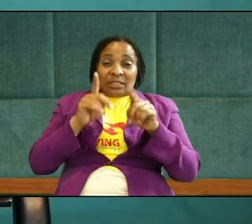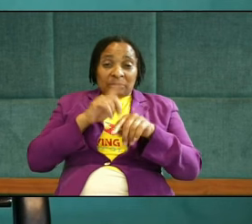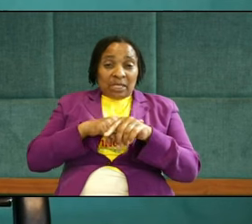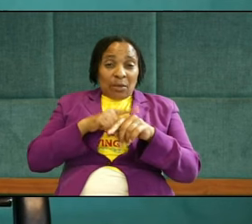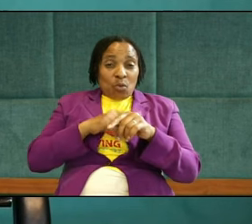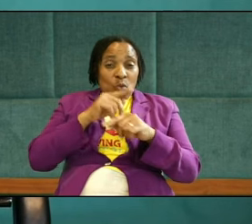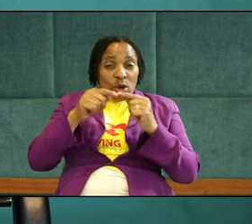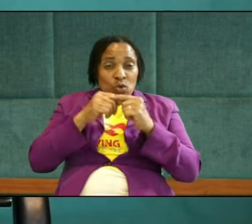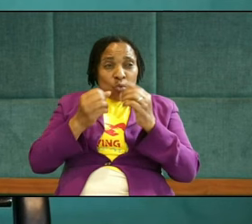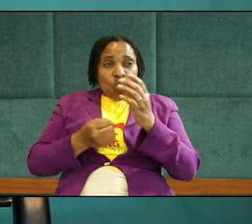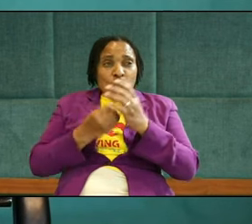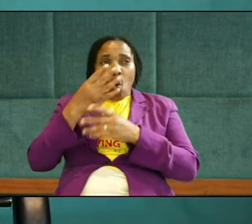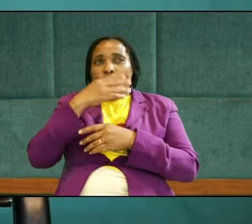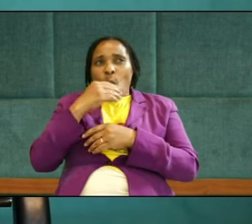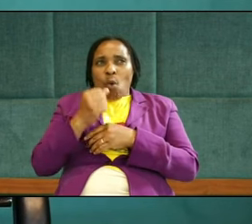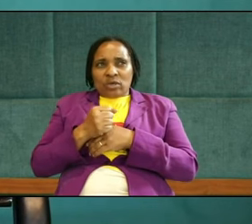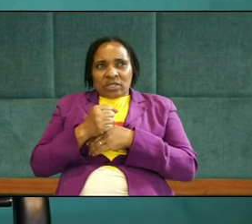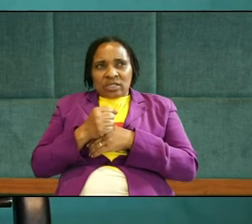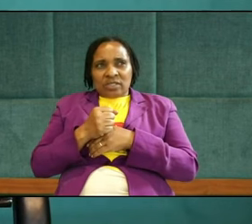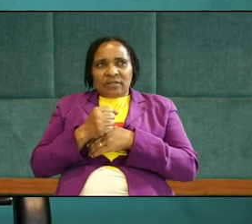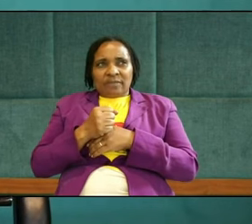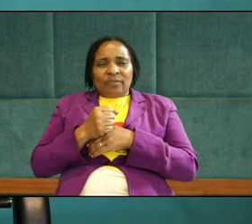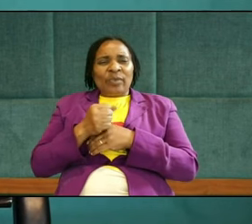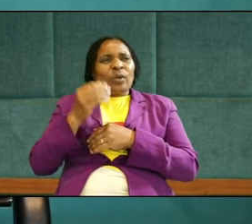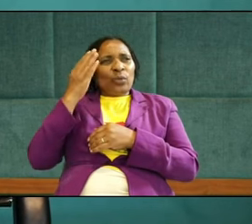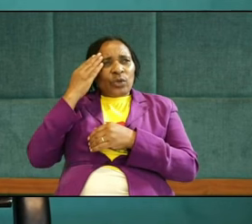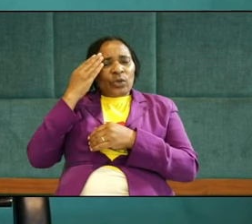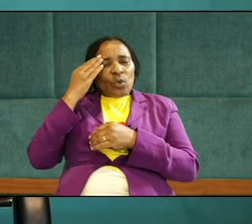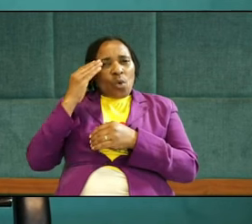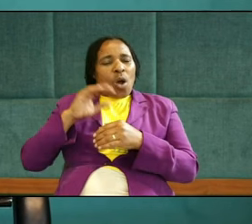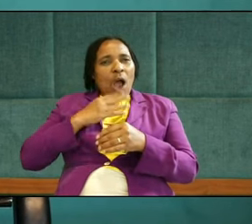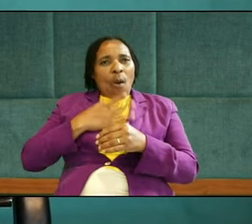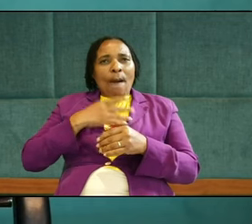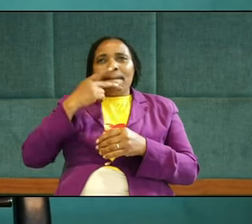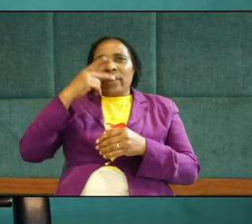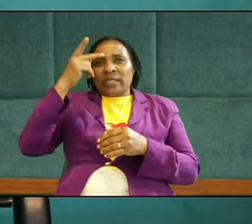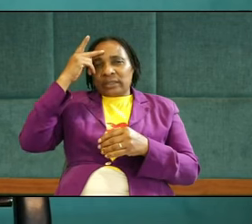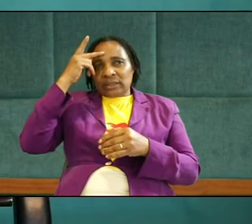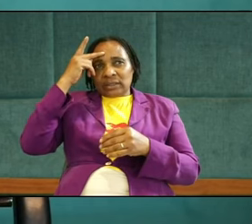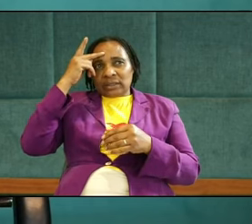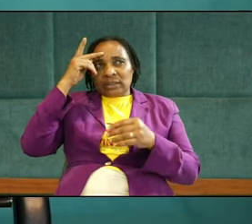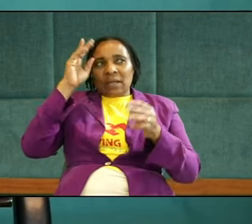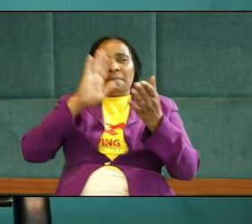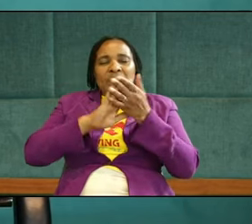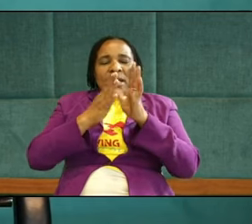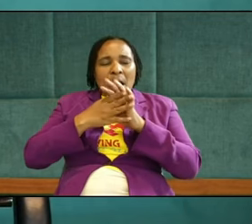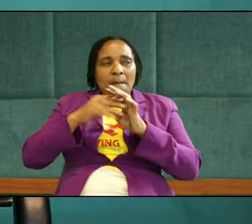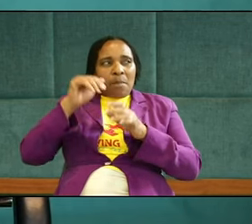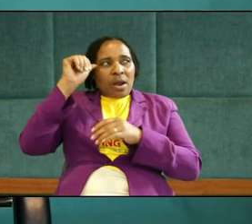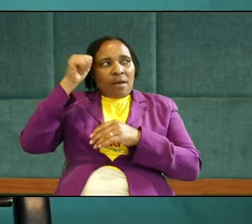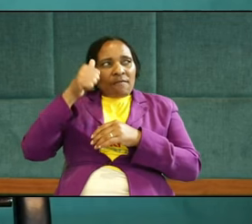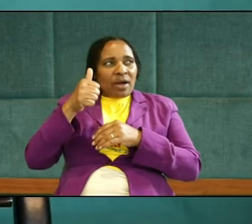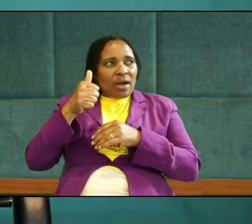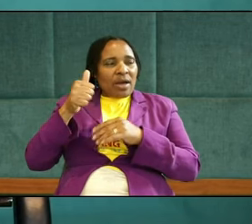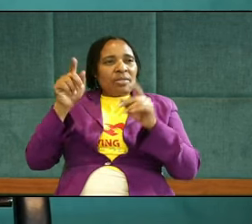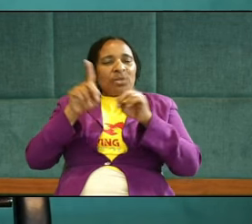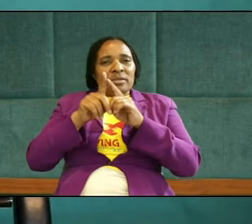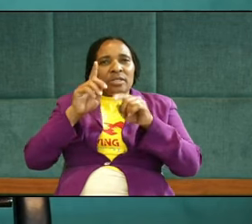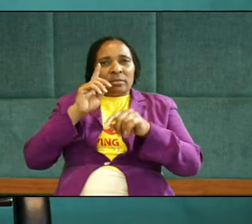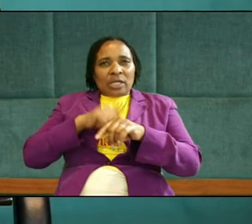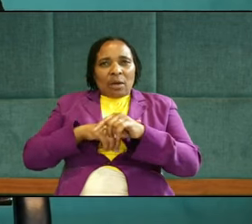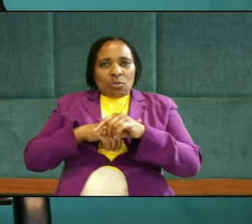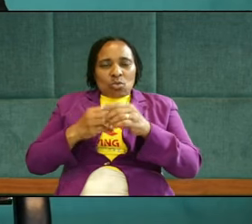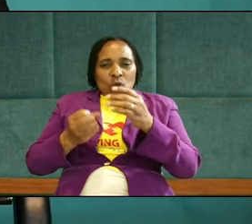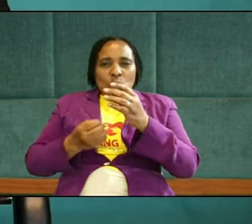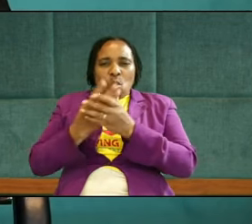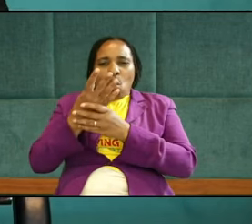older, we know that our parents also get wiser as they grow older